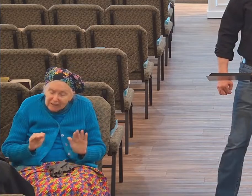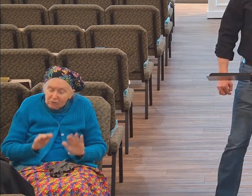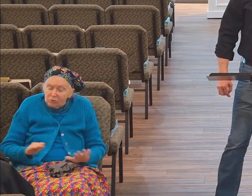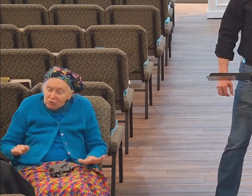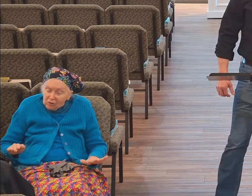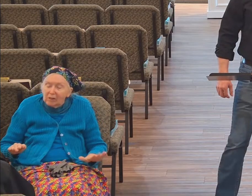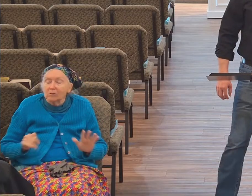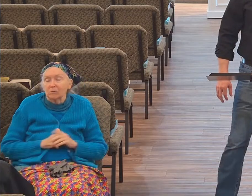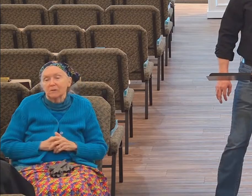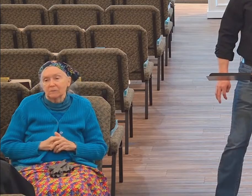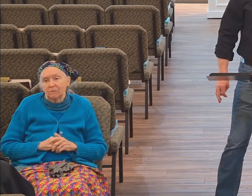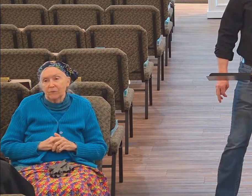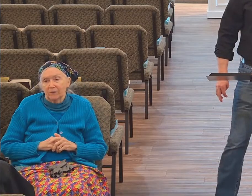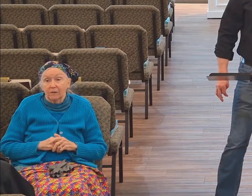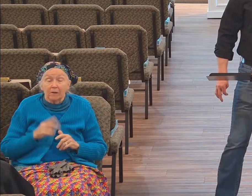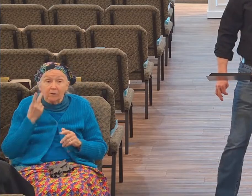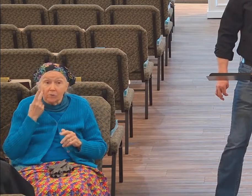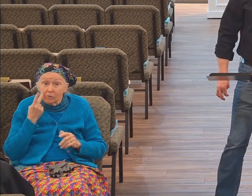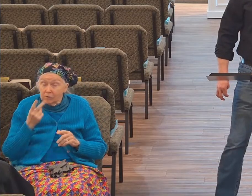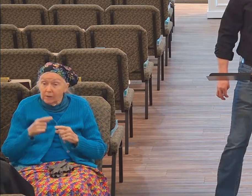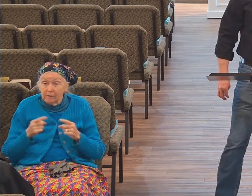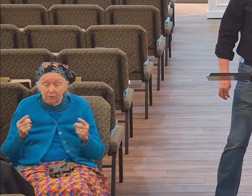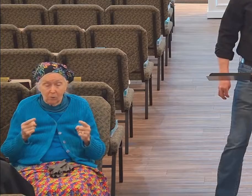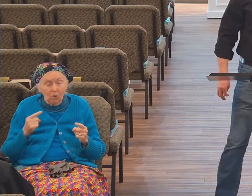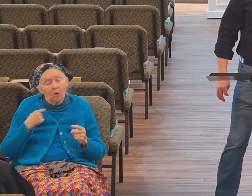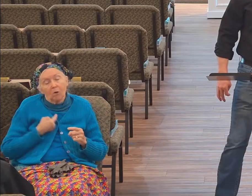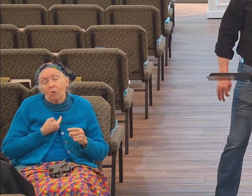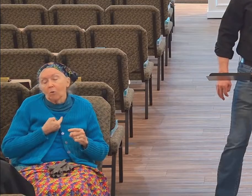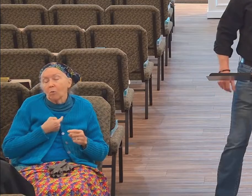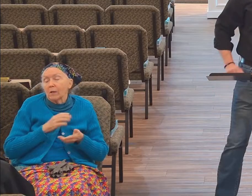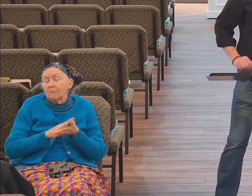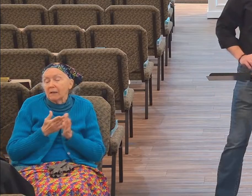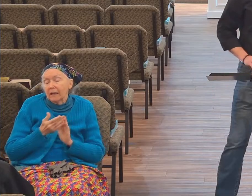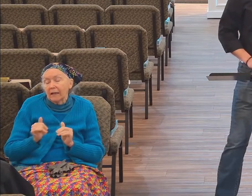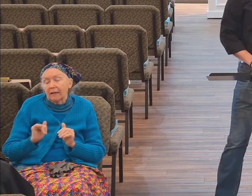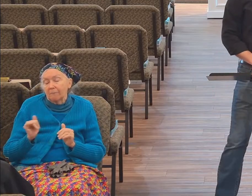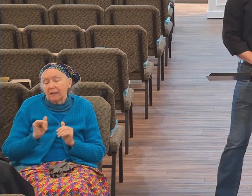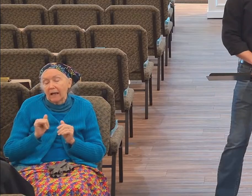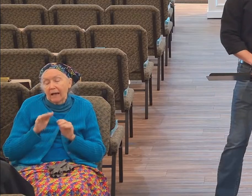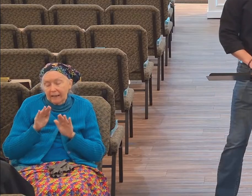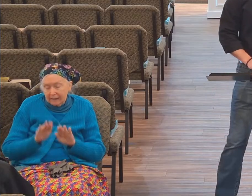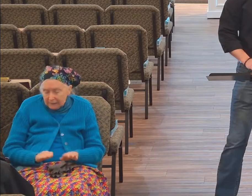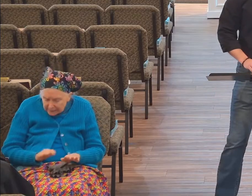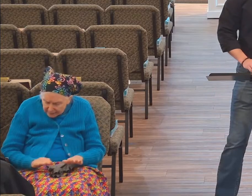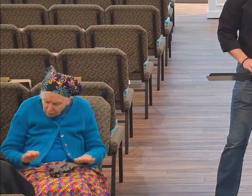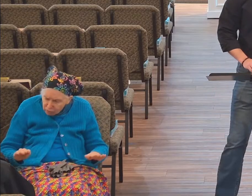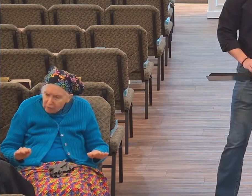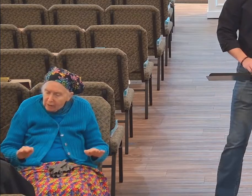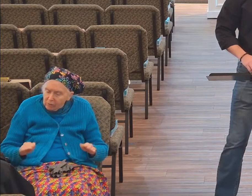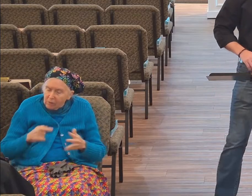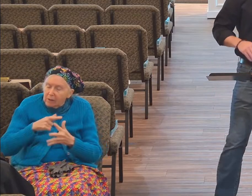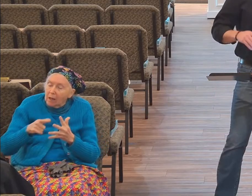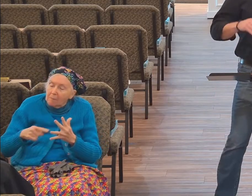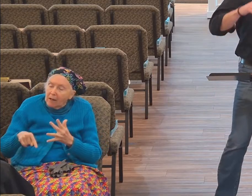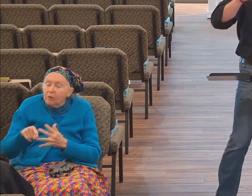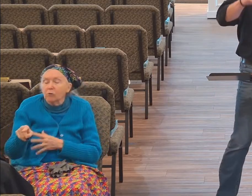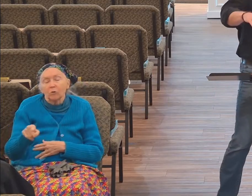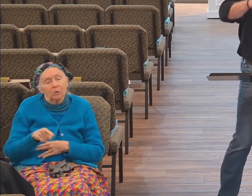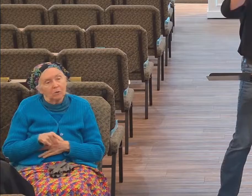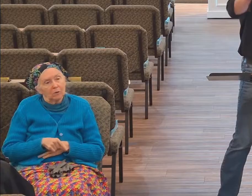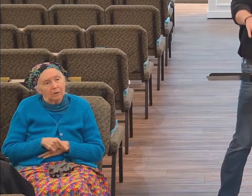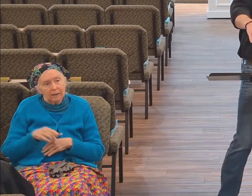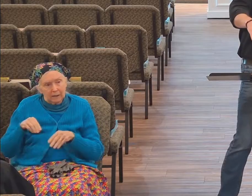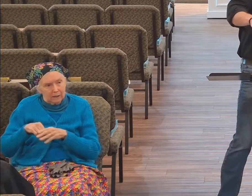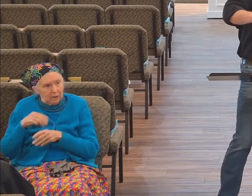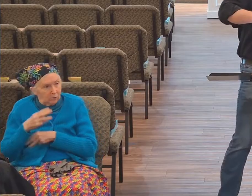Do you see the contrast? We became like little children among you, right? So you're talking in a world